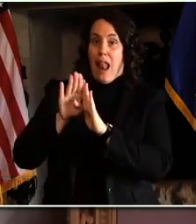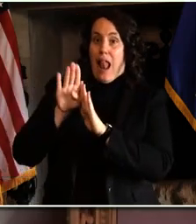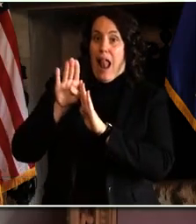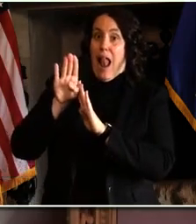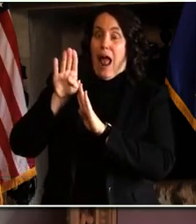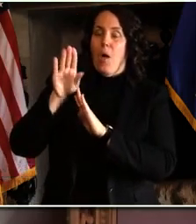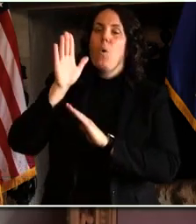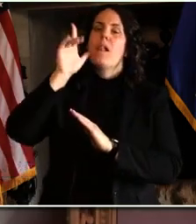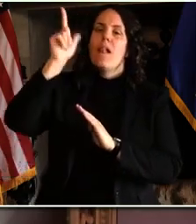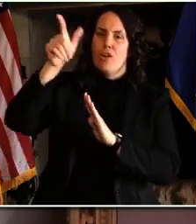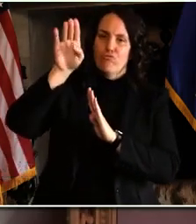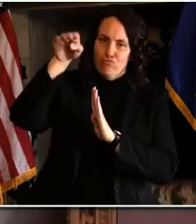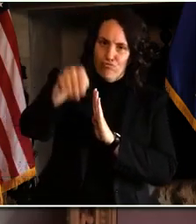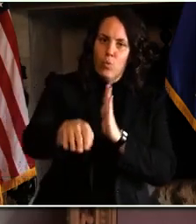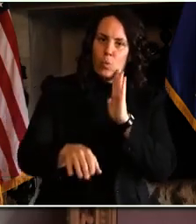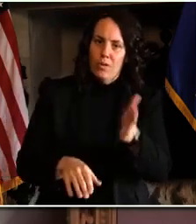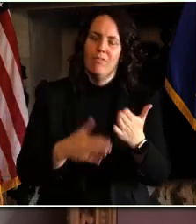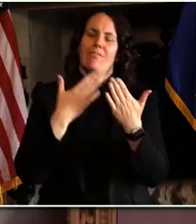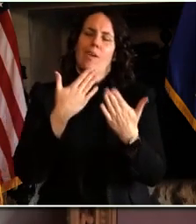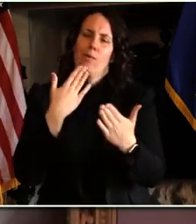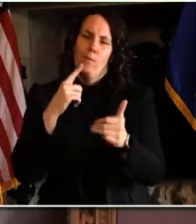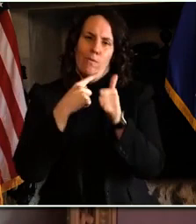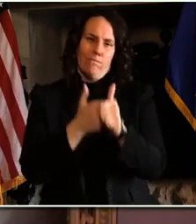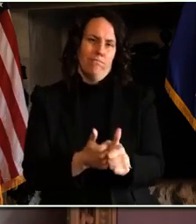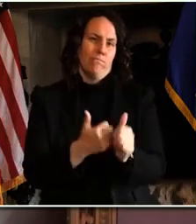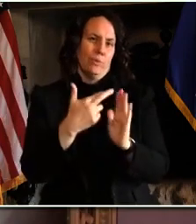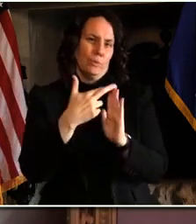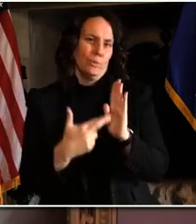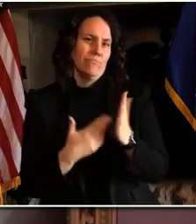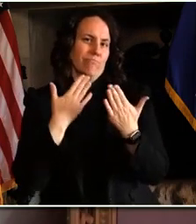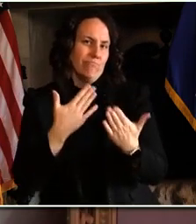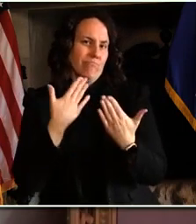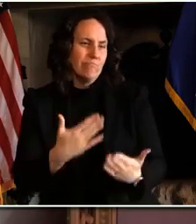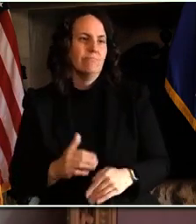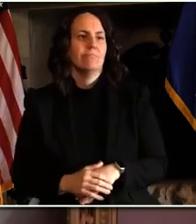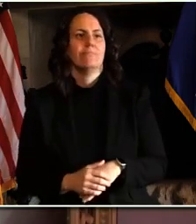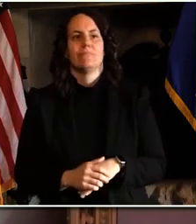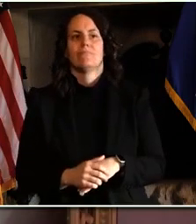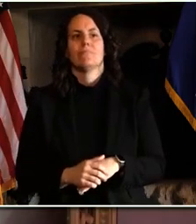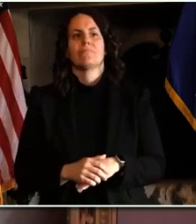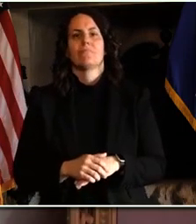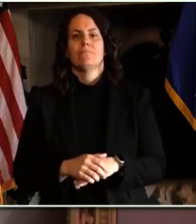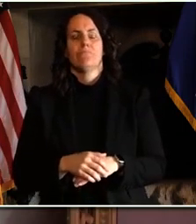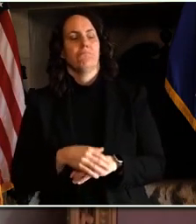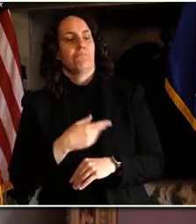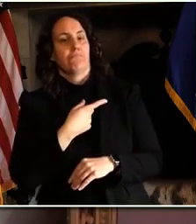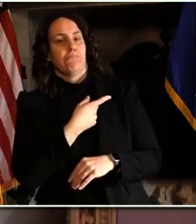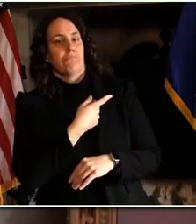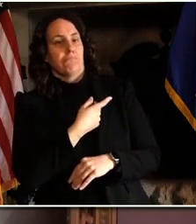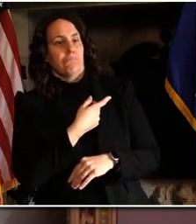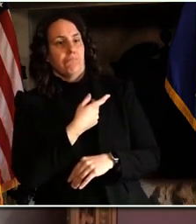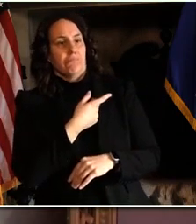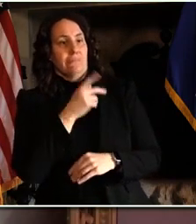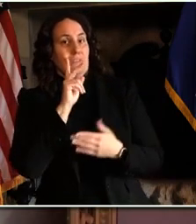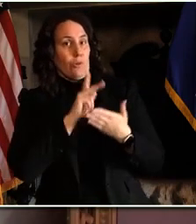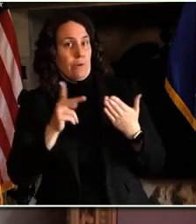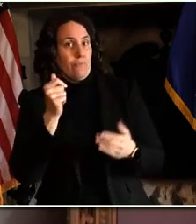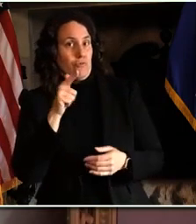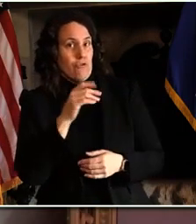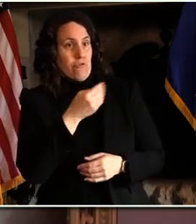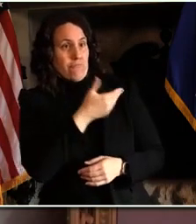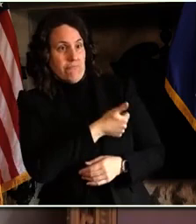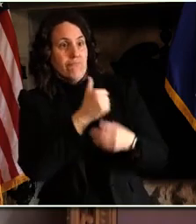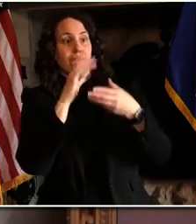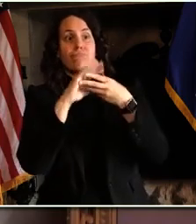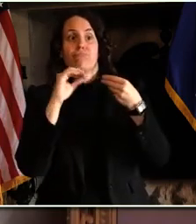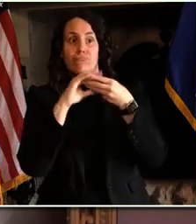off. As Secretary Palm and Dr. Westergaard mentioned last week, we know that cases will continue to